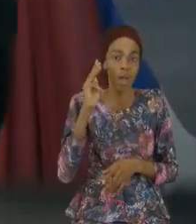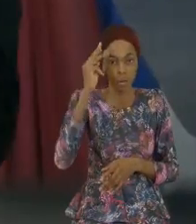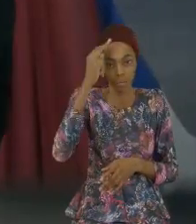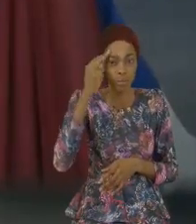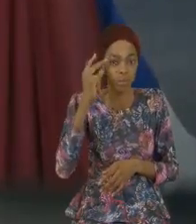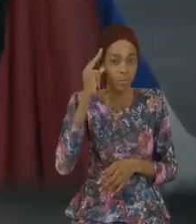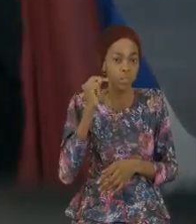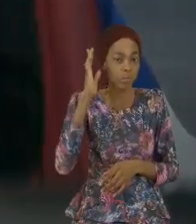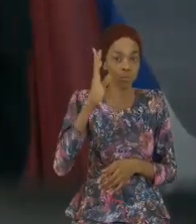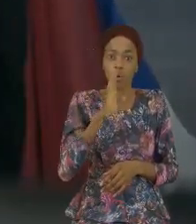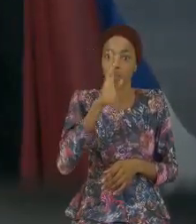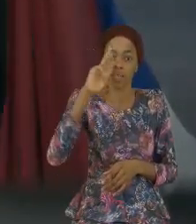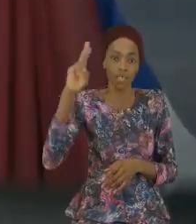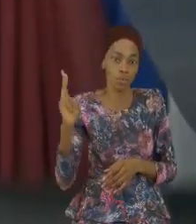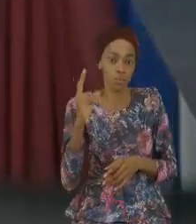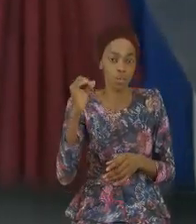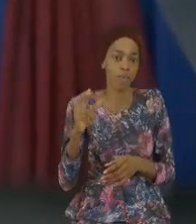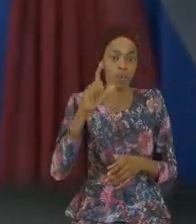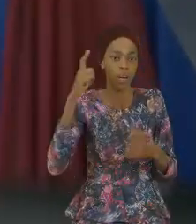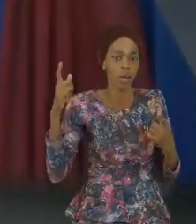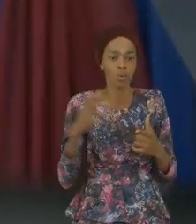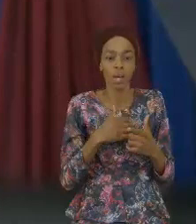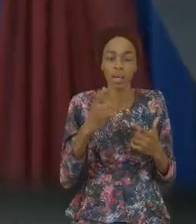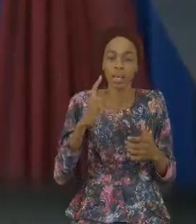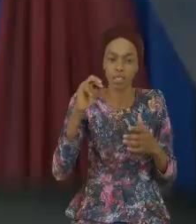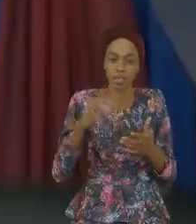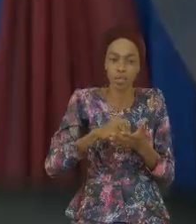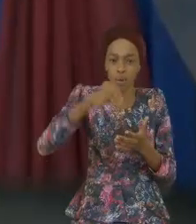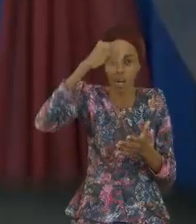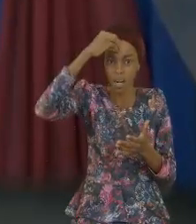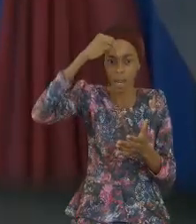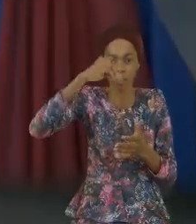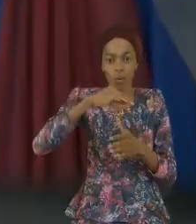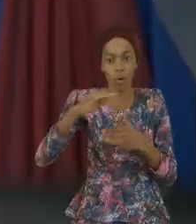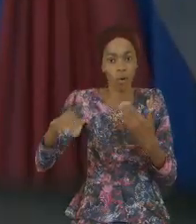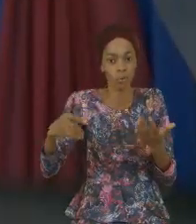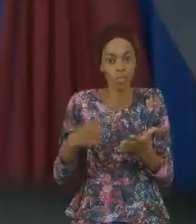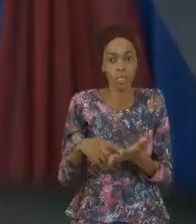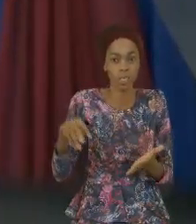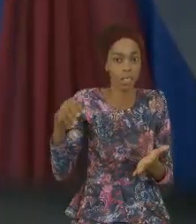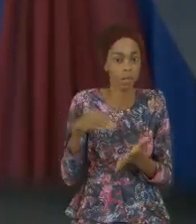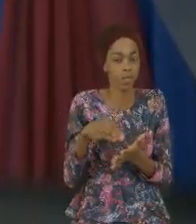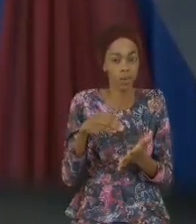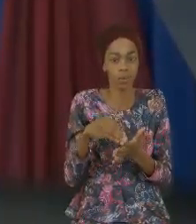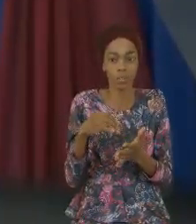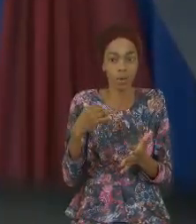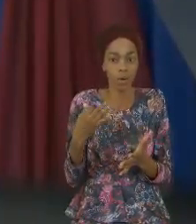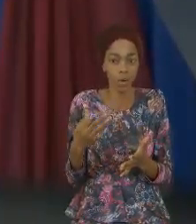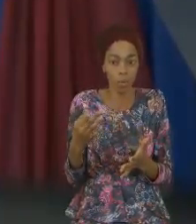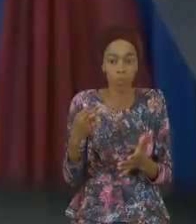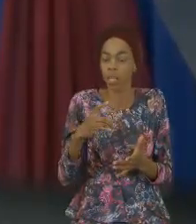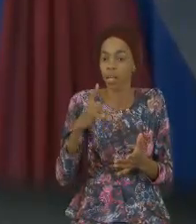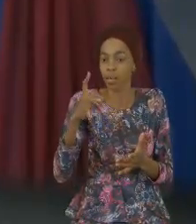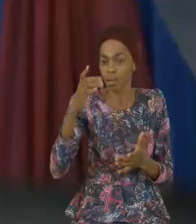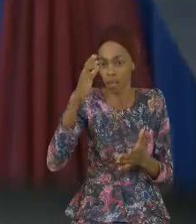of language. You have to be mighty in words to tell all these millions of Israelites what to do,